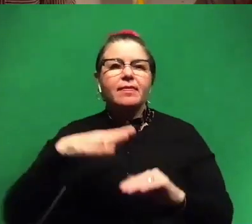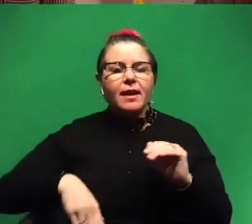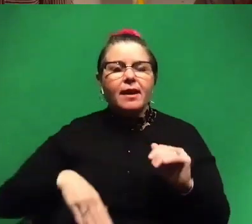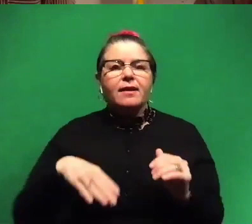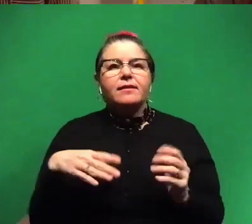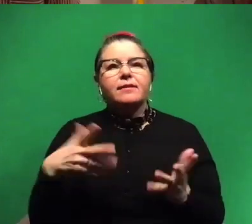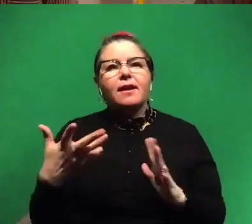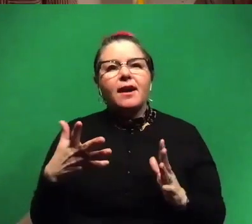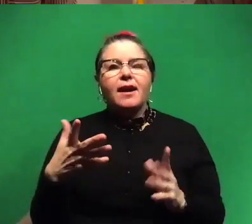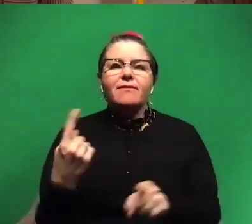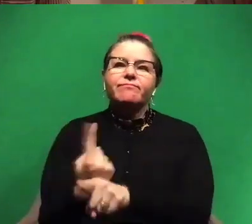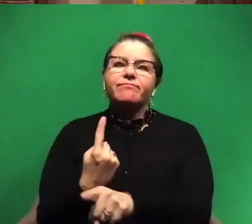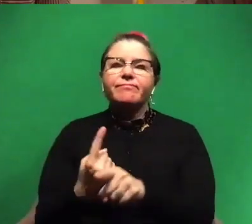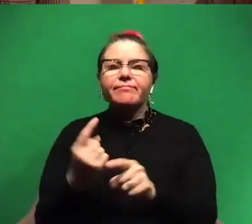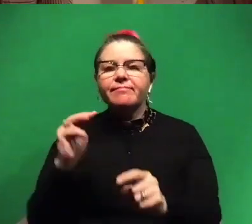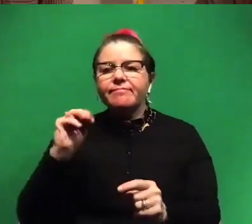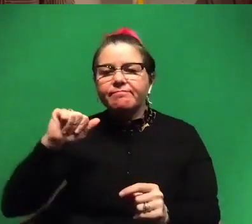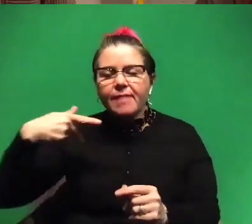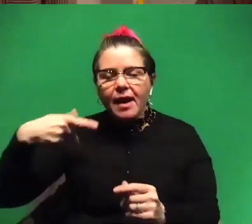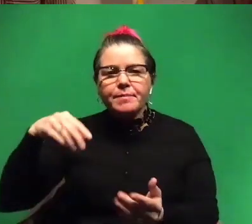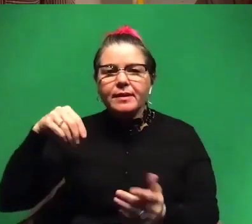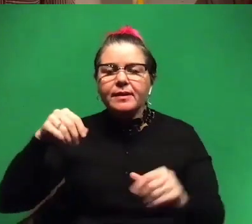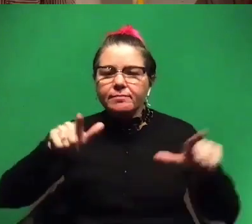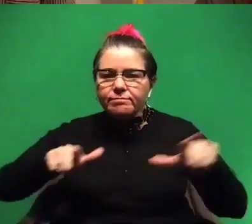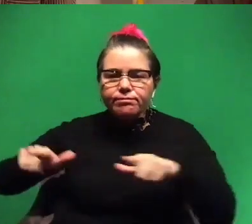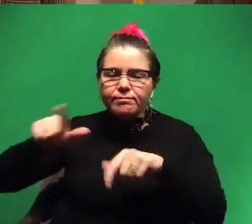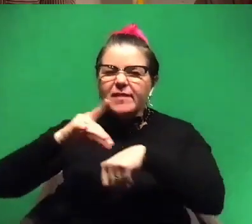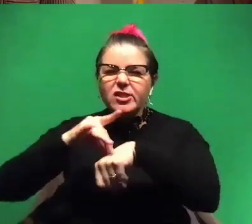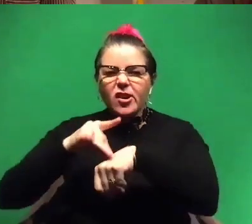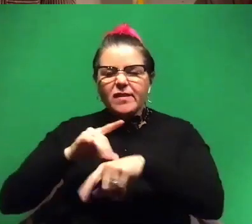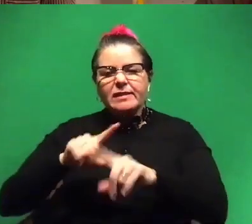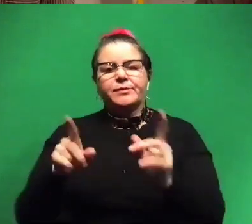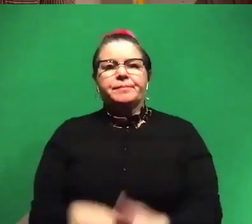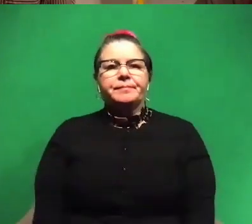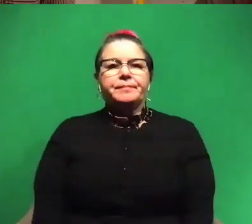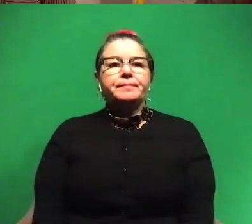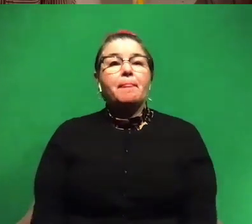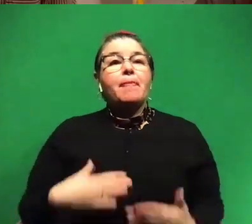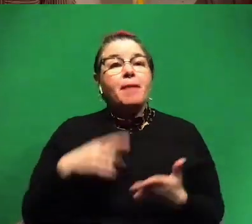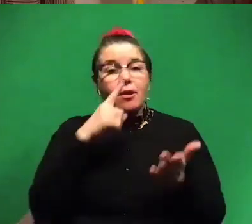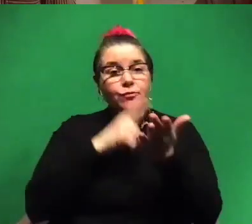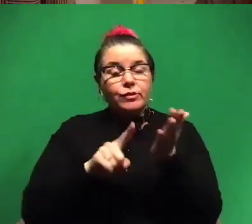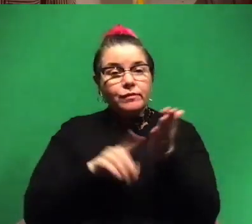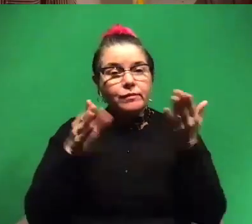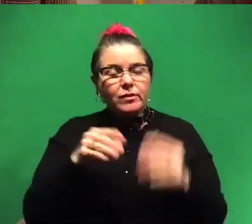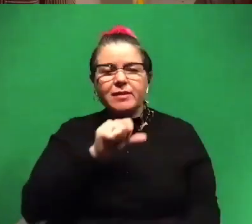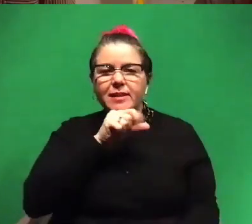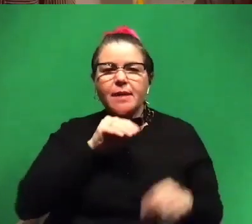doing kind of the classic mapping of what you would think of as a geographer. And my research looks at